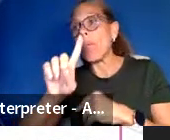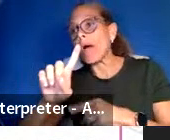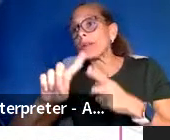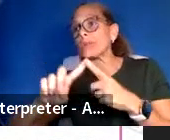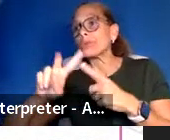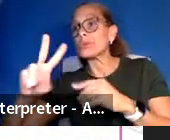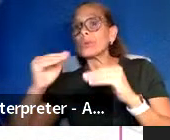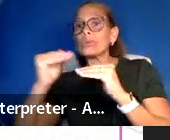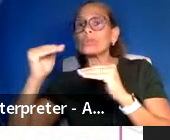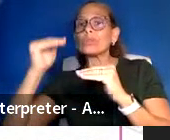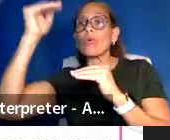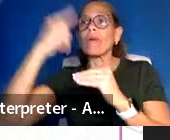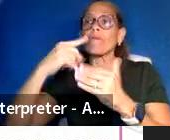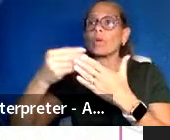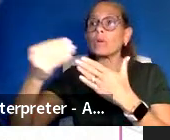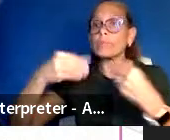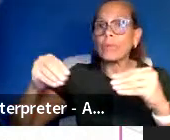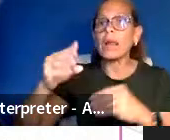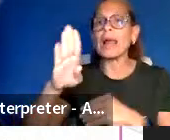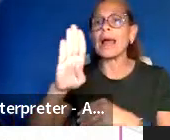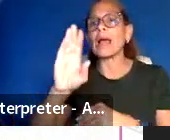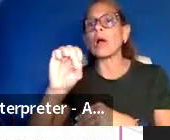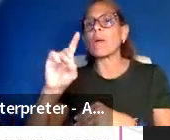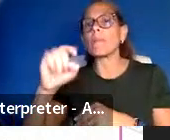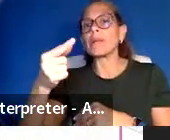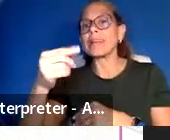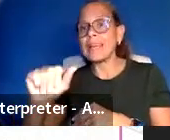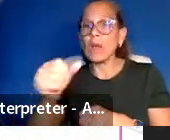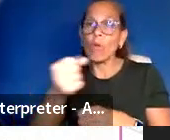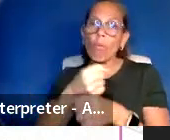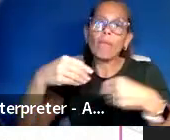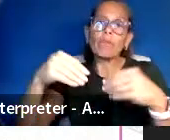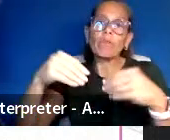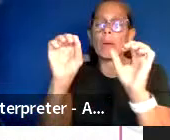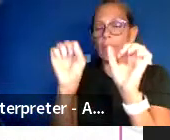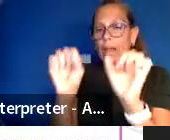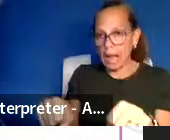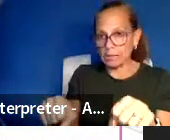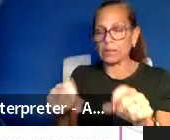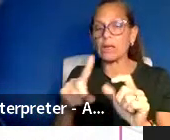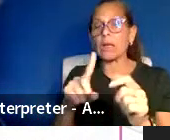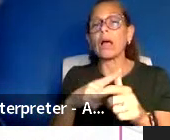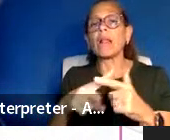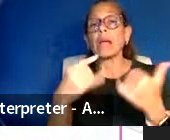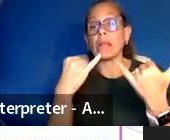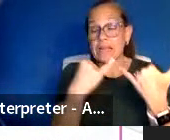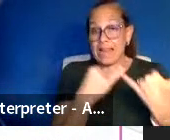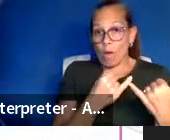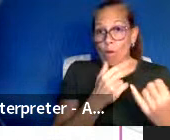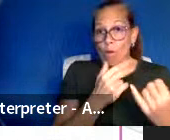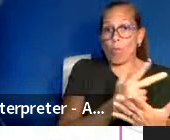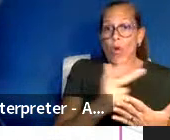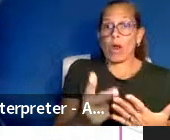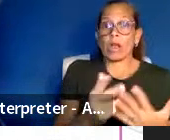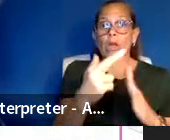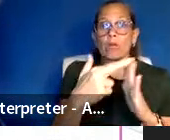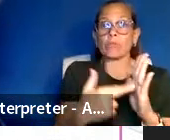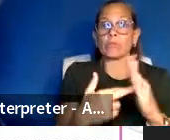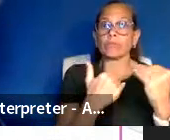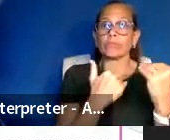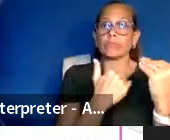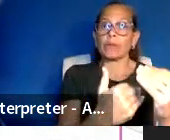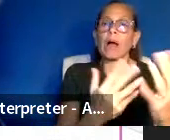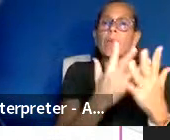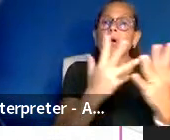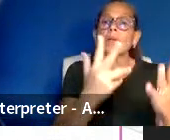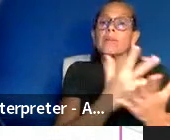serving retail, such as a bodega or a coffee shop, to do so. And under the current zoning, the parking regulations require an amount of parking